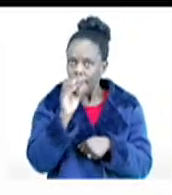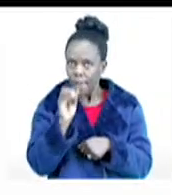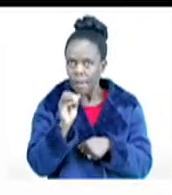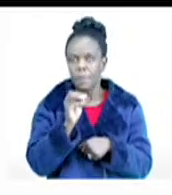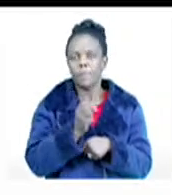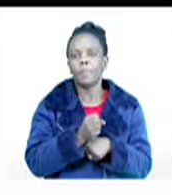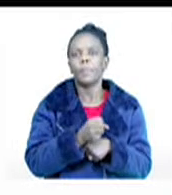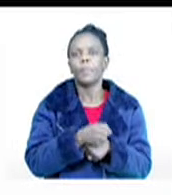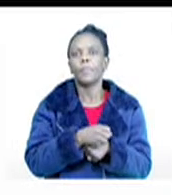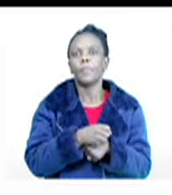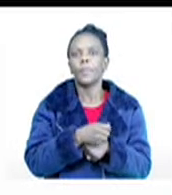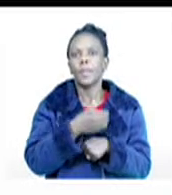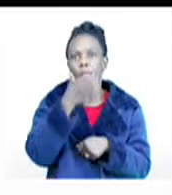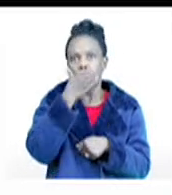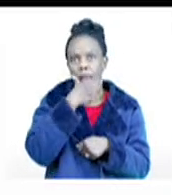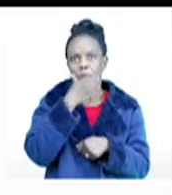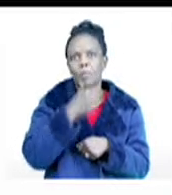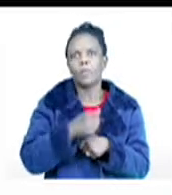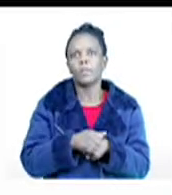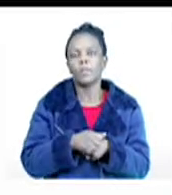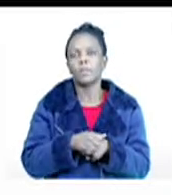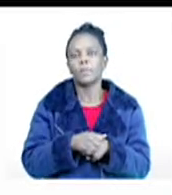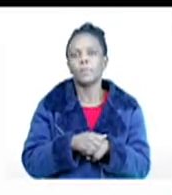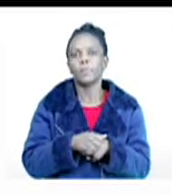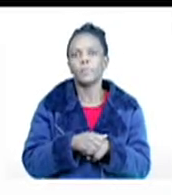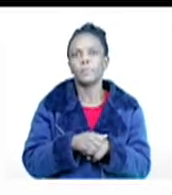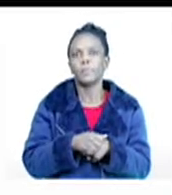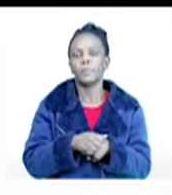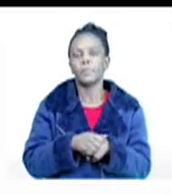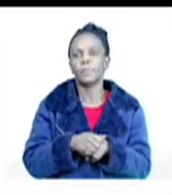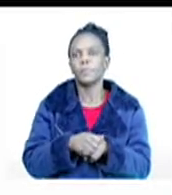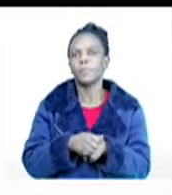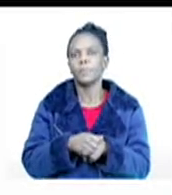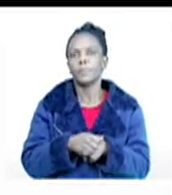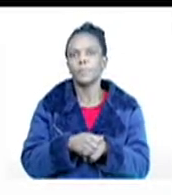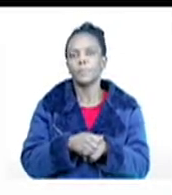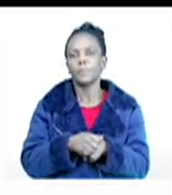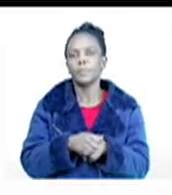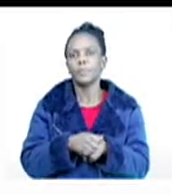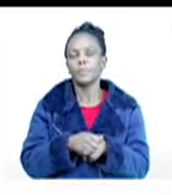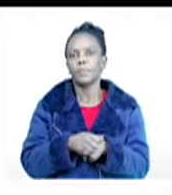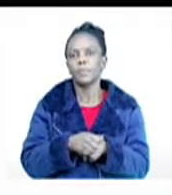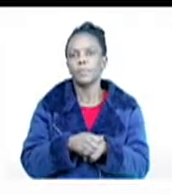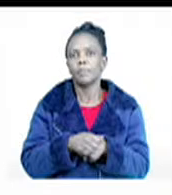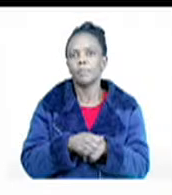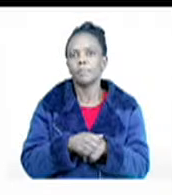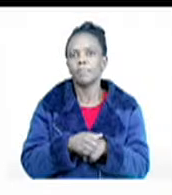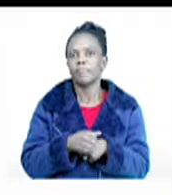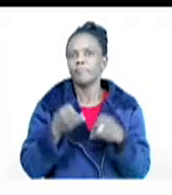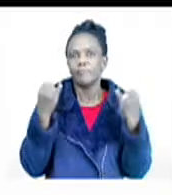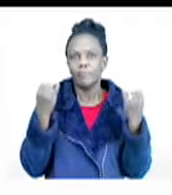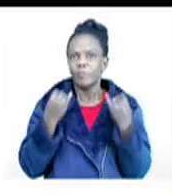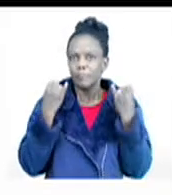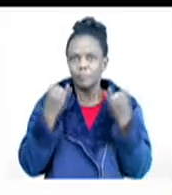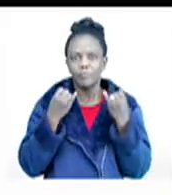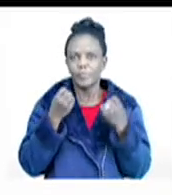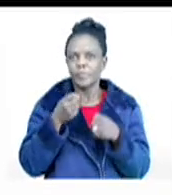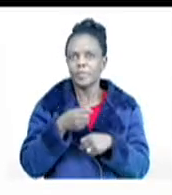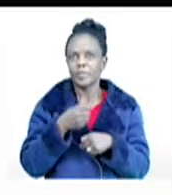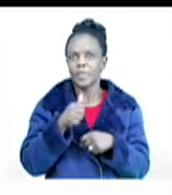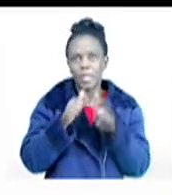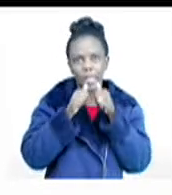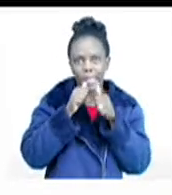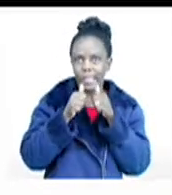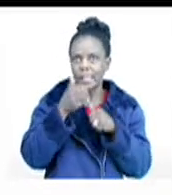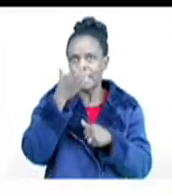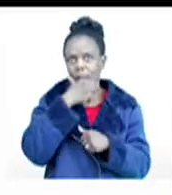1, 2, 3, 4, 5, 6, 7, 8, 9, 10. There are also 10 apples there. I hope you enjoy eating apples. I enjoy eating apples as